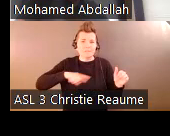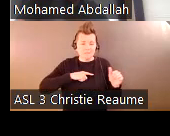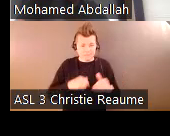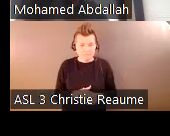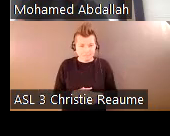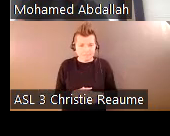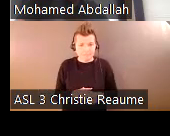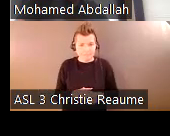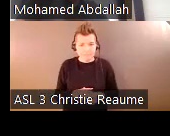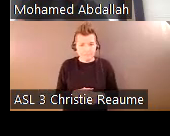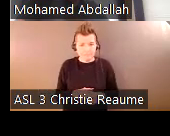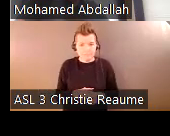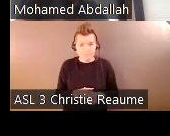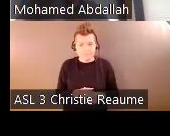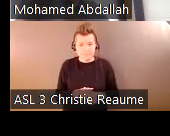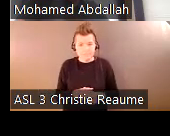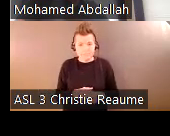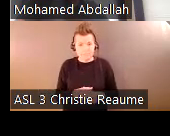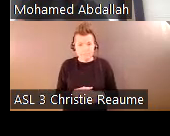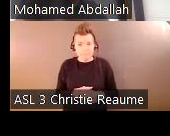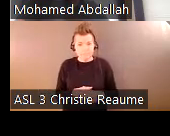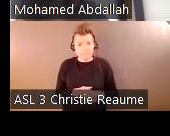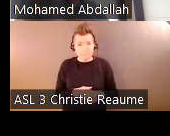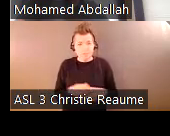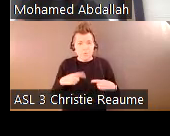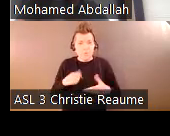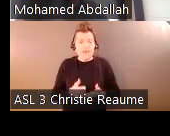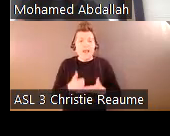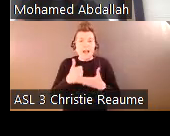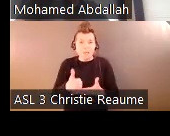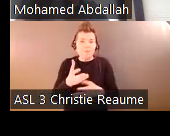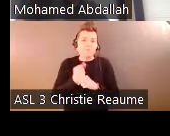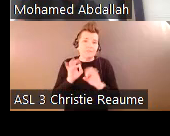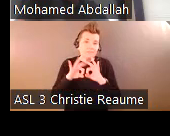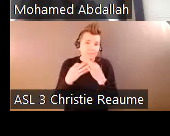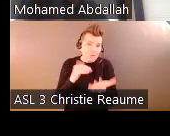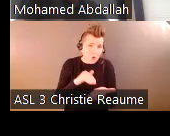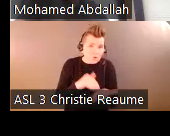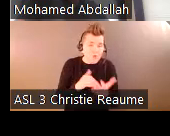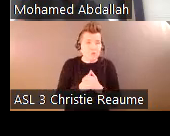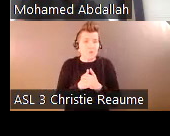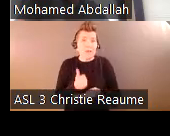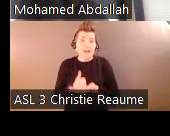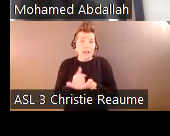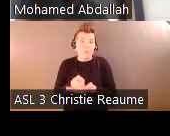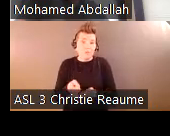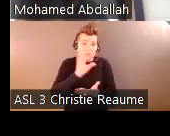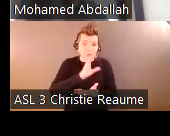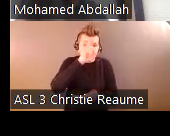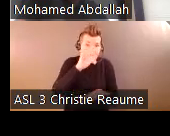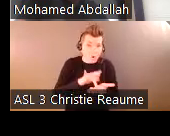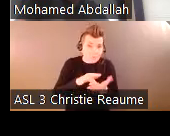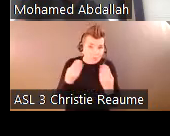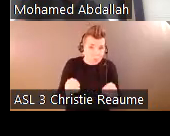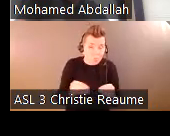We help securing a family physician. We try to assign a pharmacy that will be close by. Sometimes